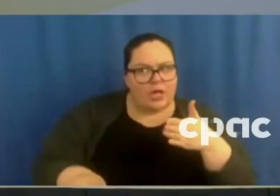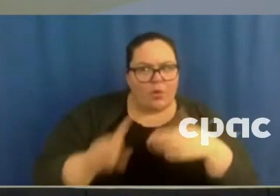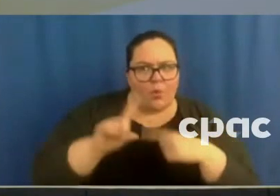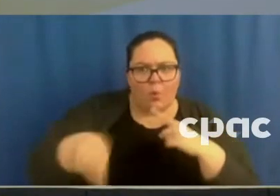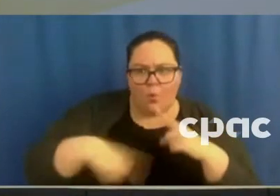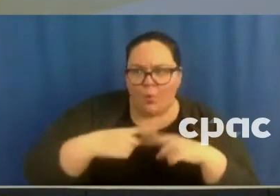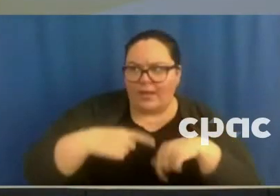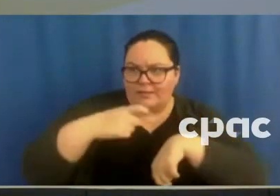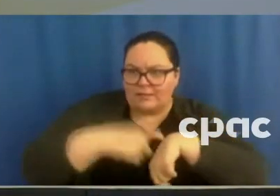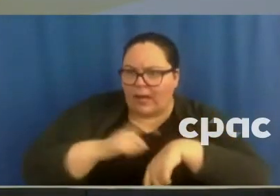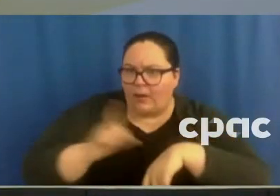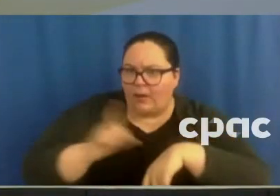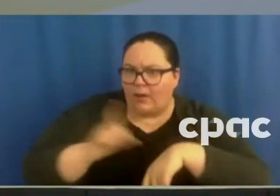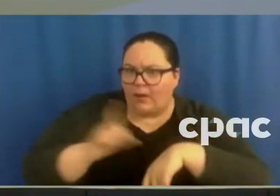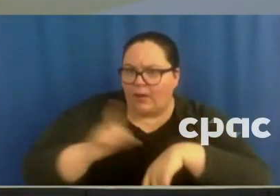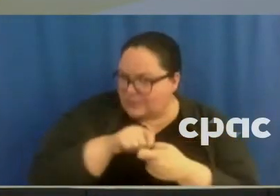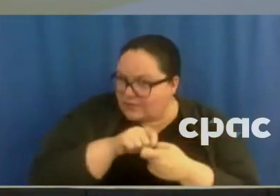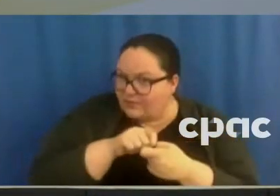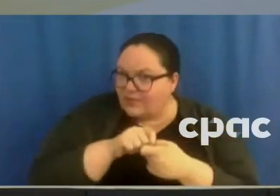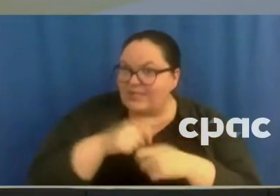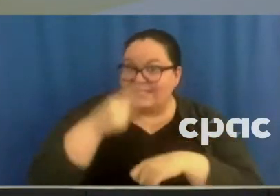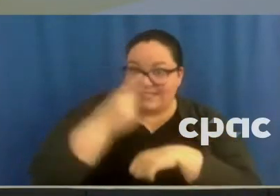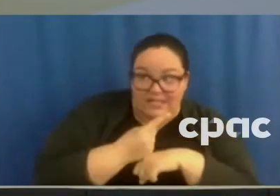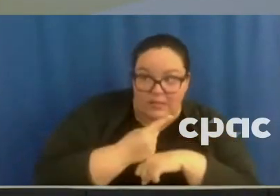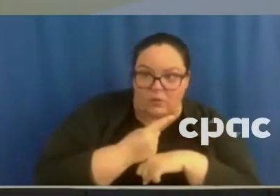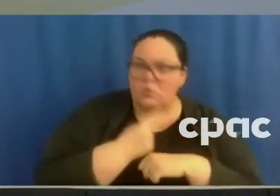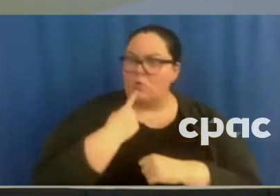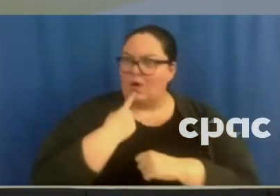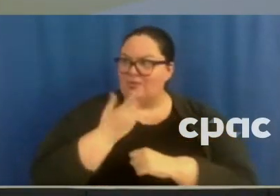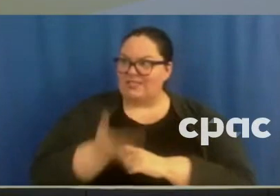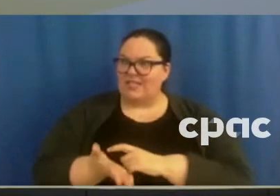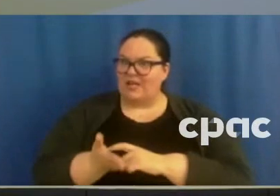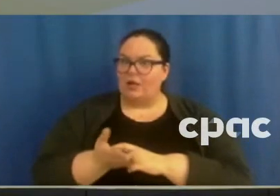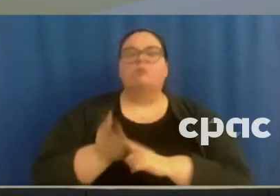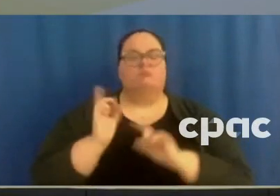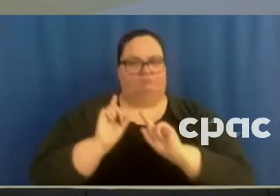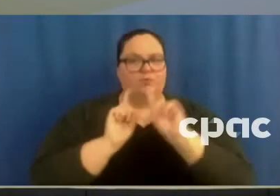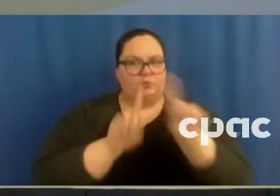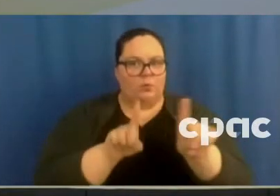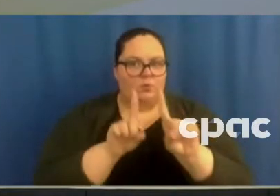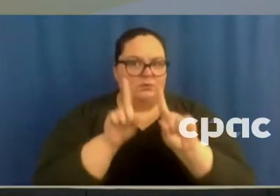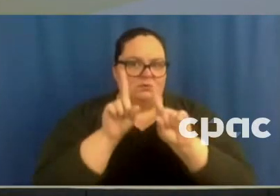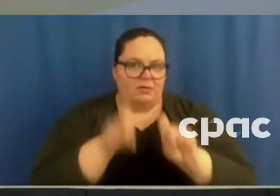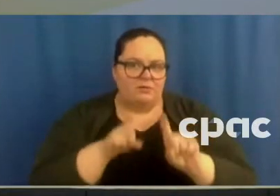at the times and dates, and if necessary, be tested for COVID-19.